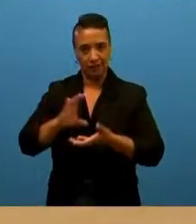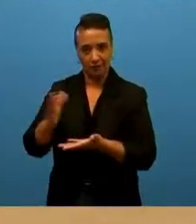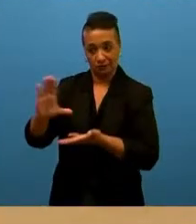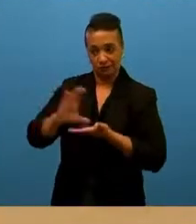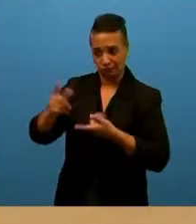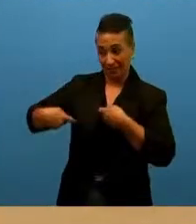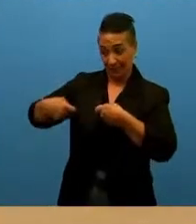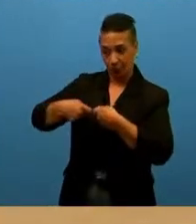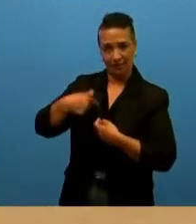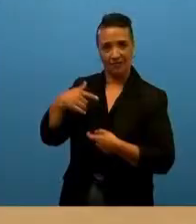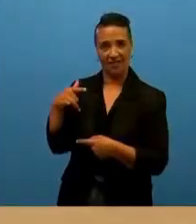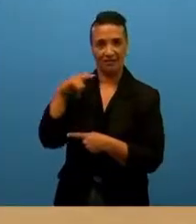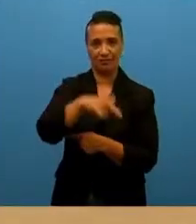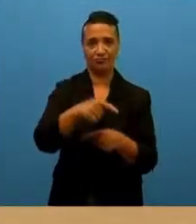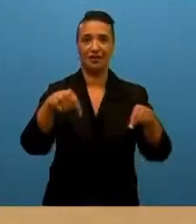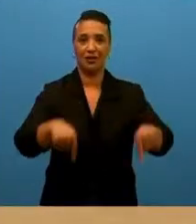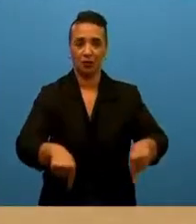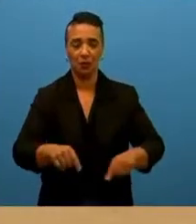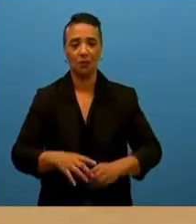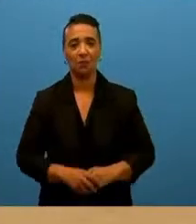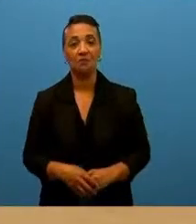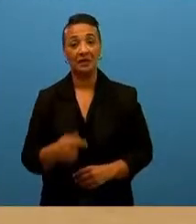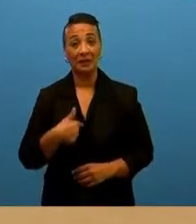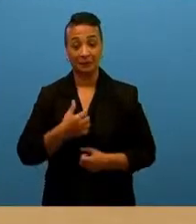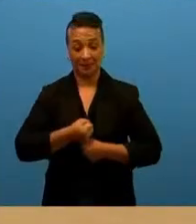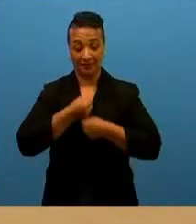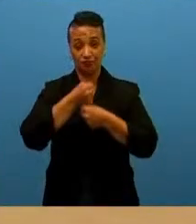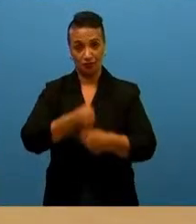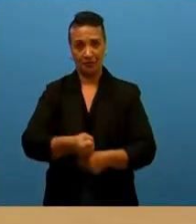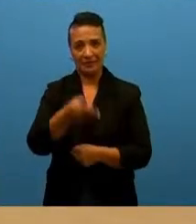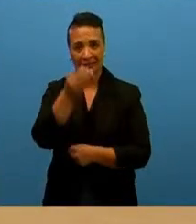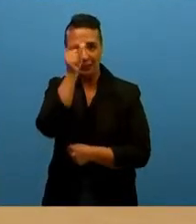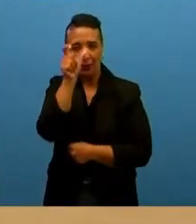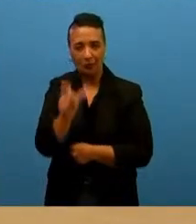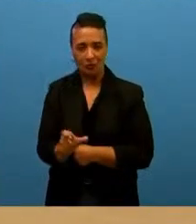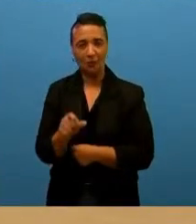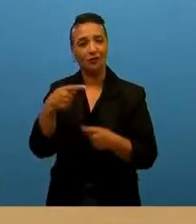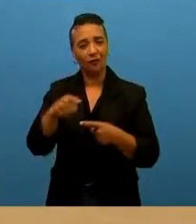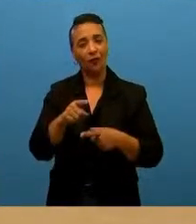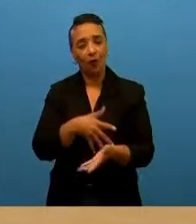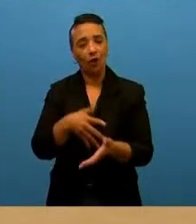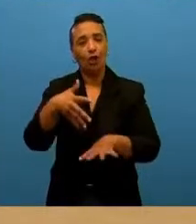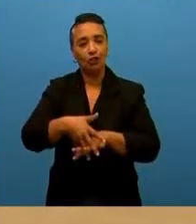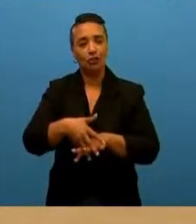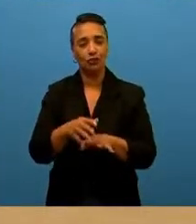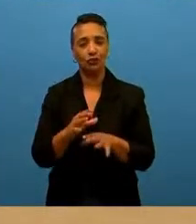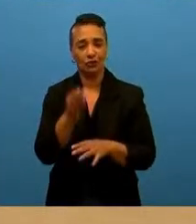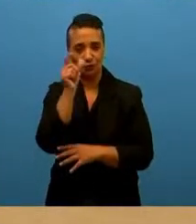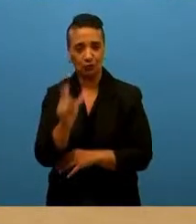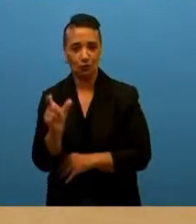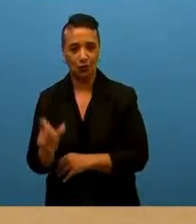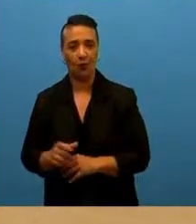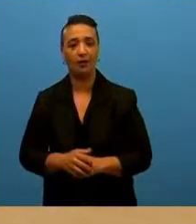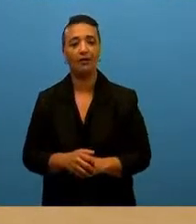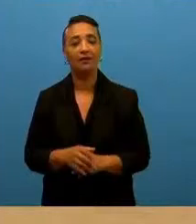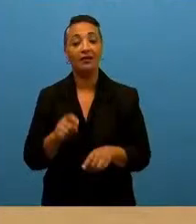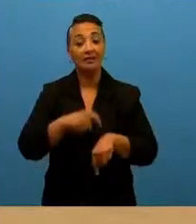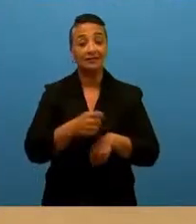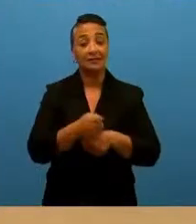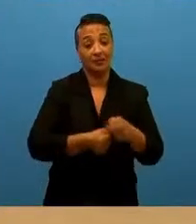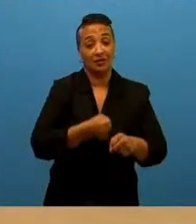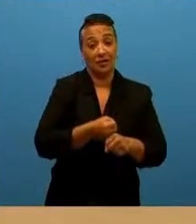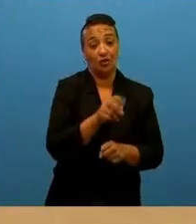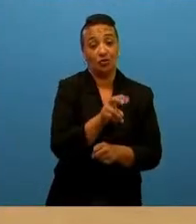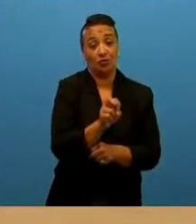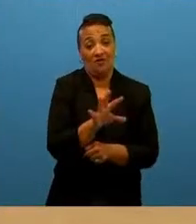be present here as an Indigenous scholar for this year, 2025. During the demonstrations of March to April 2017, the French